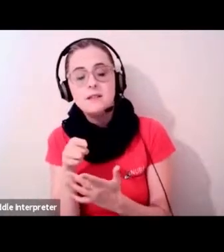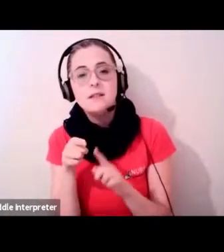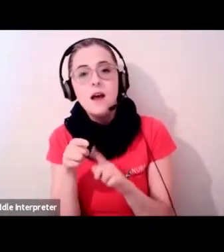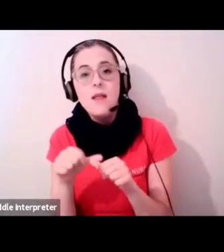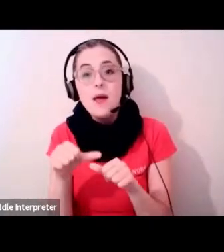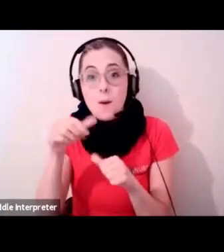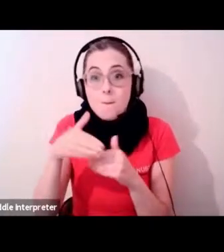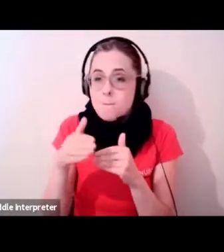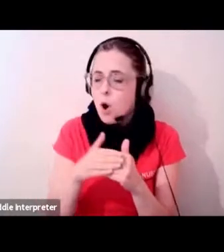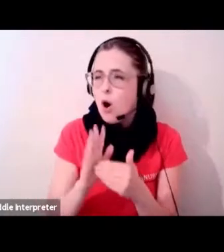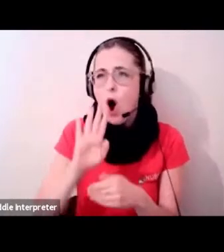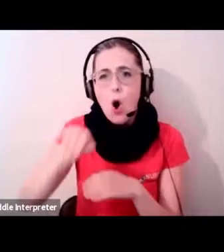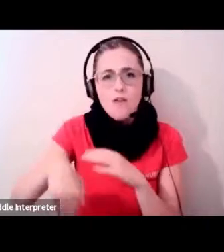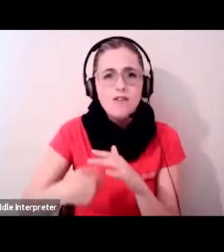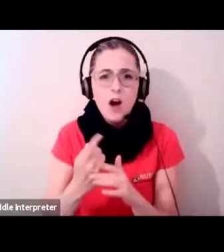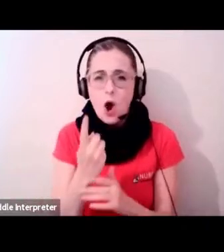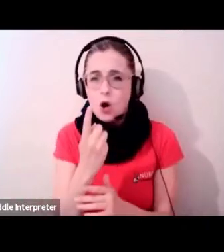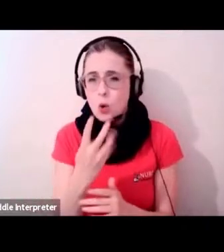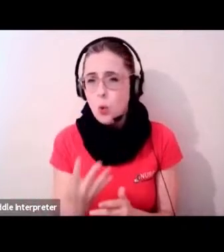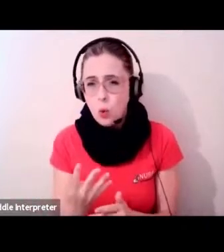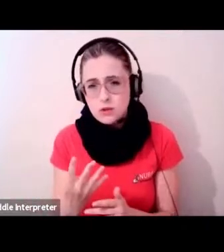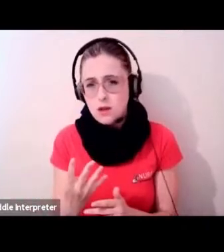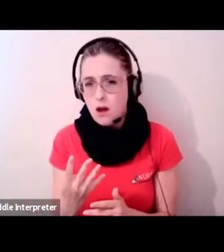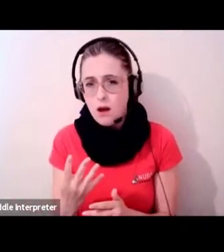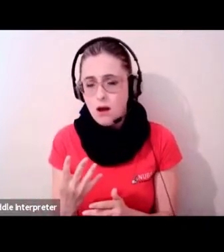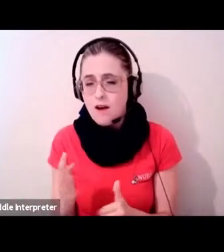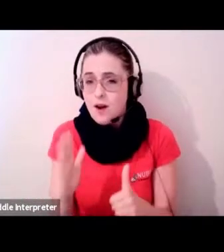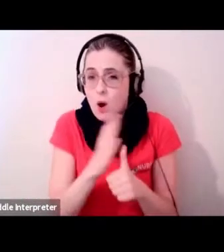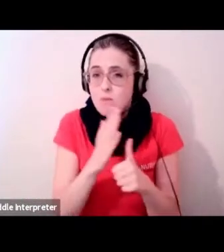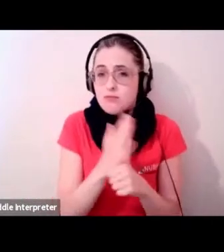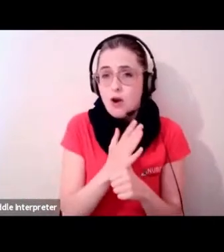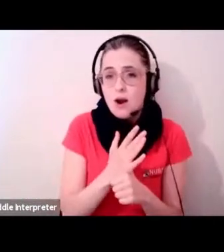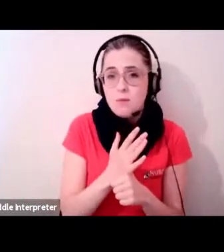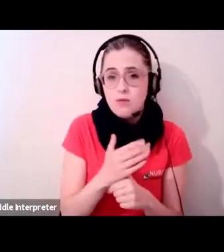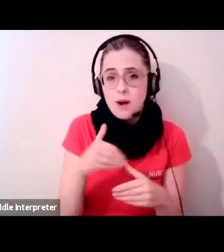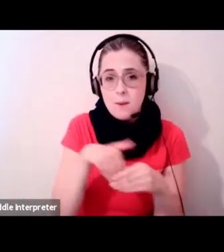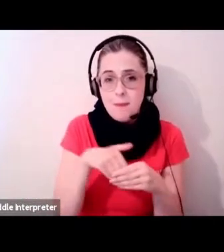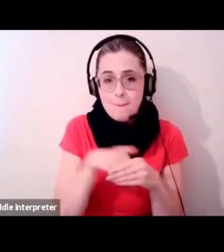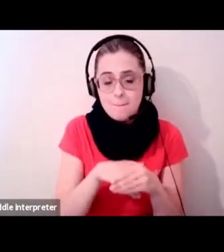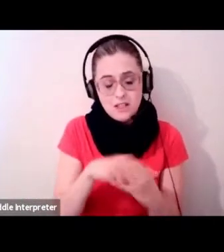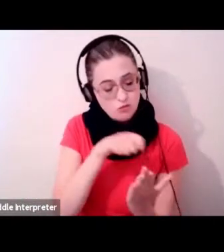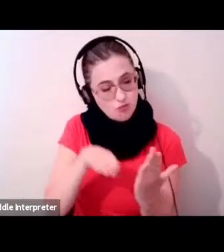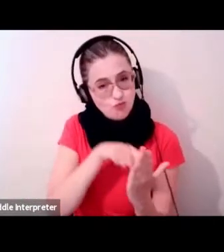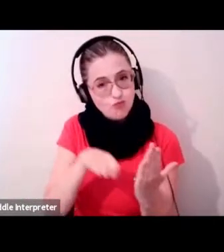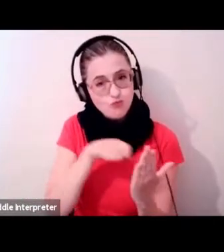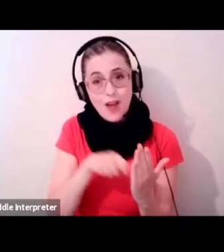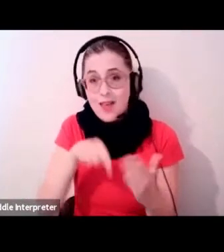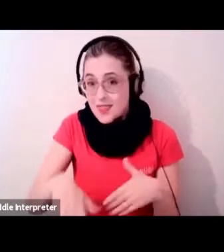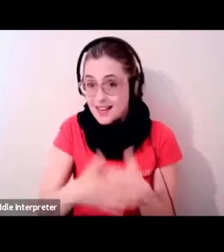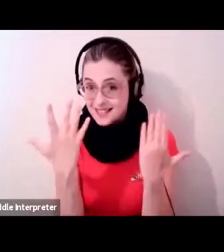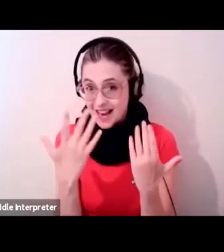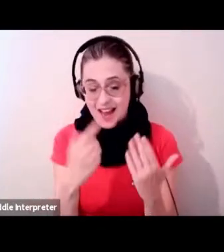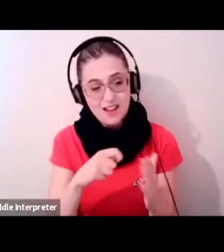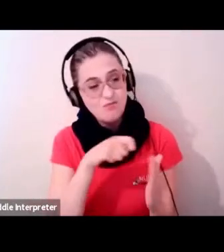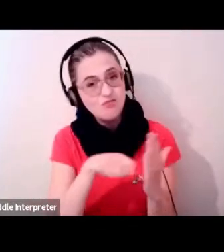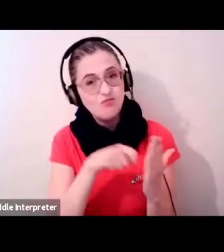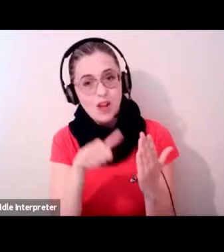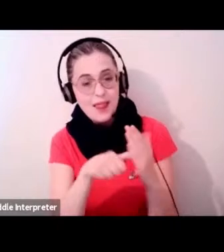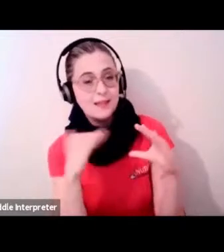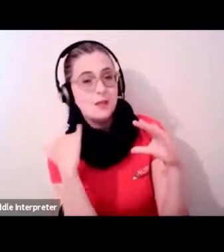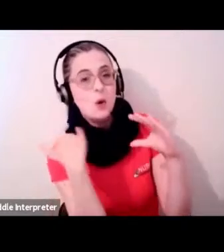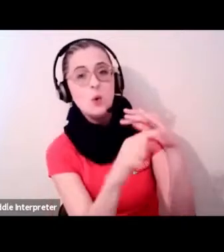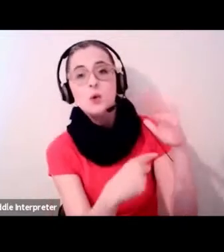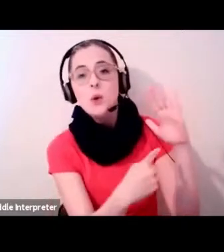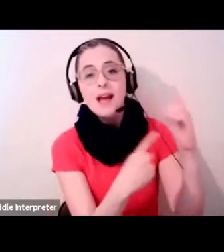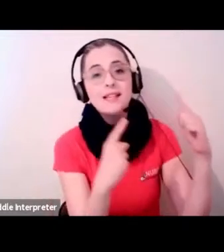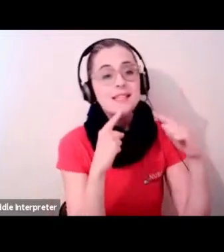then well over a quarter of our primary members sending their head teacher that day a letter saying that